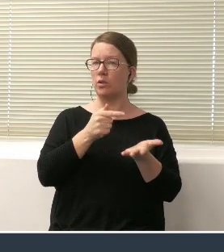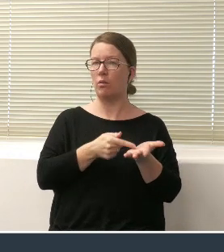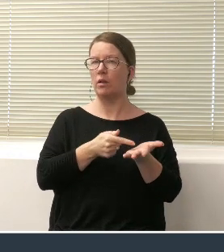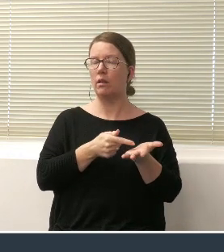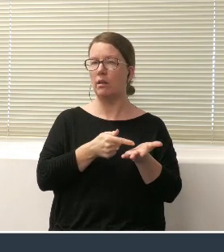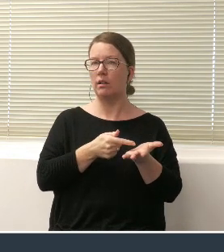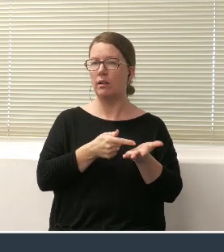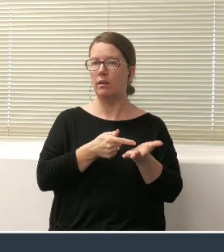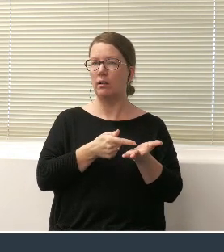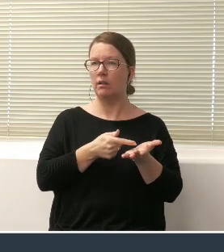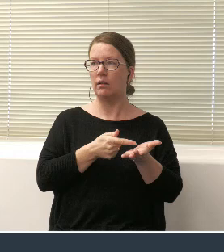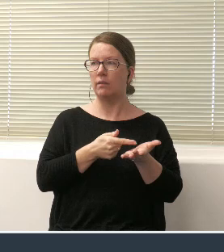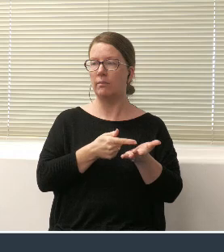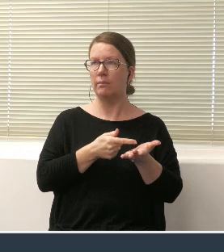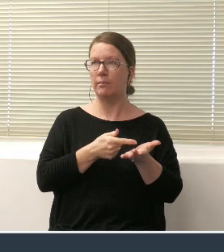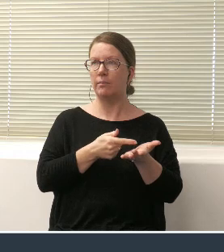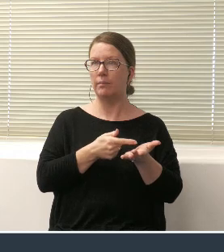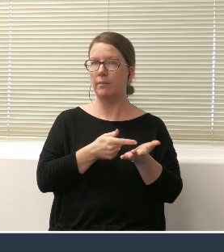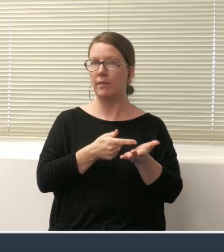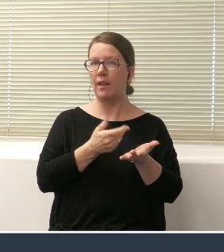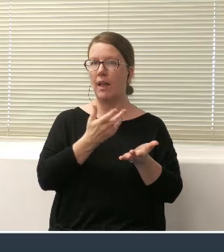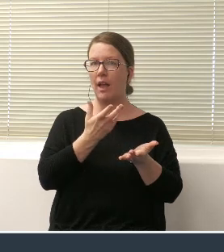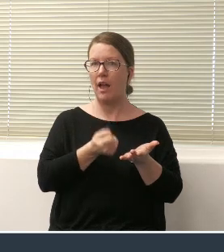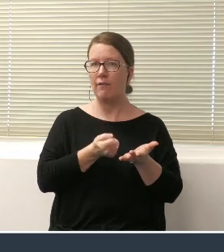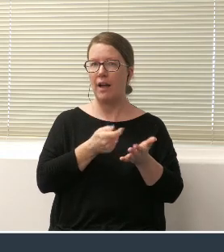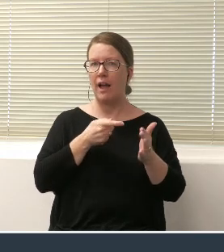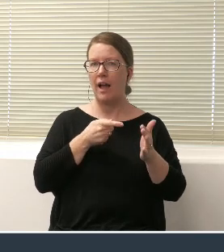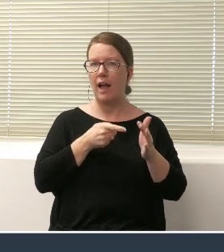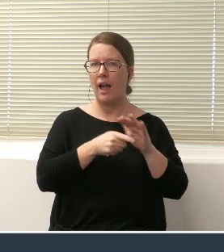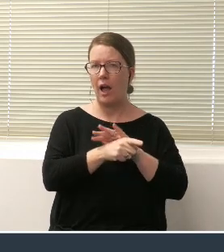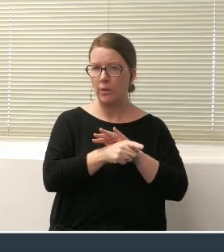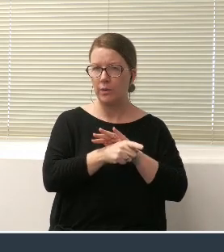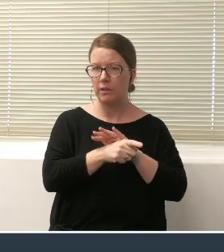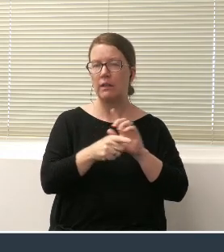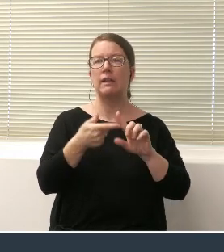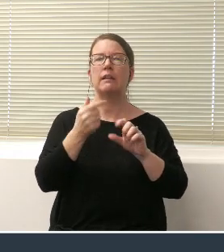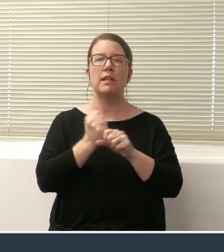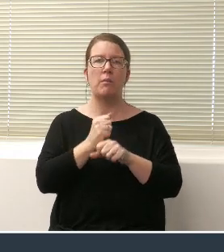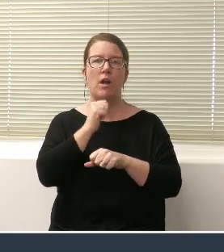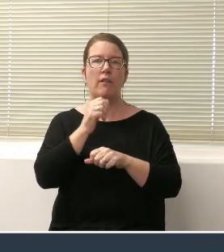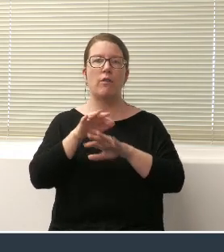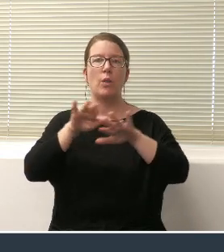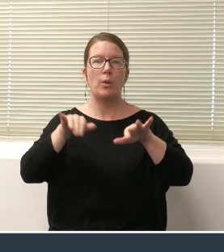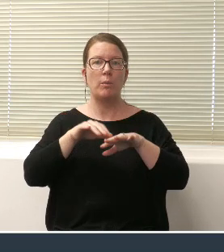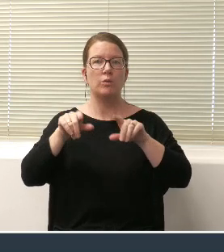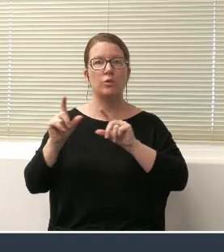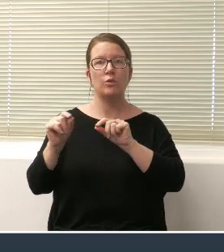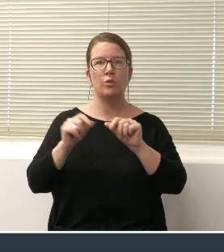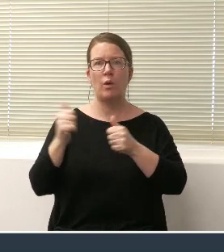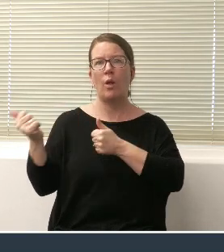you, is there an out, for example, say the pools were doing really well and someone came